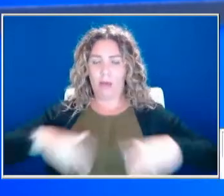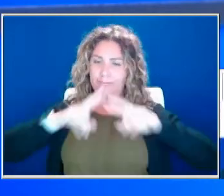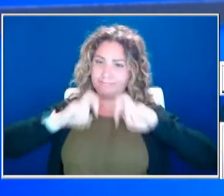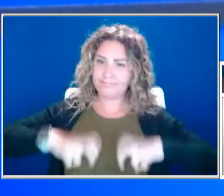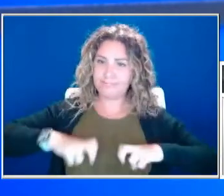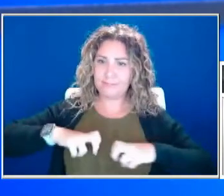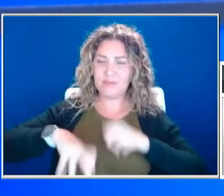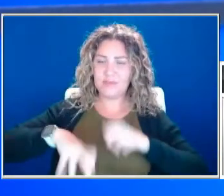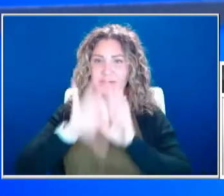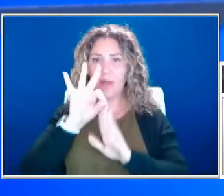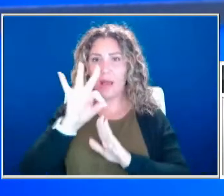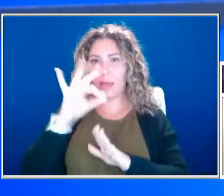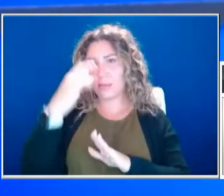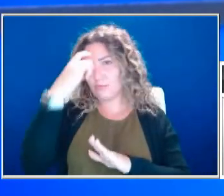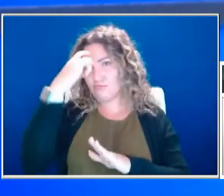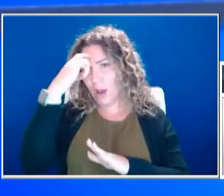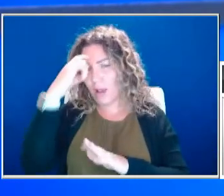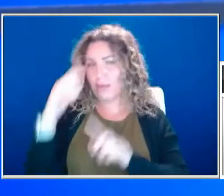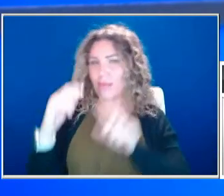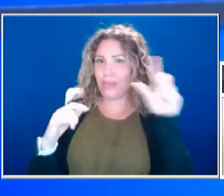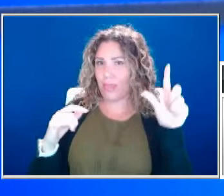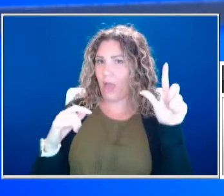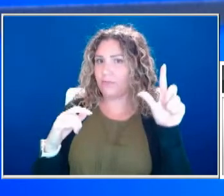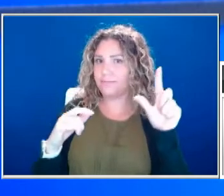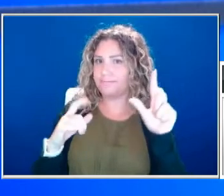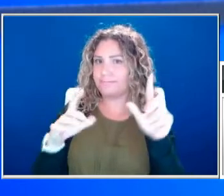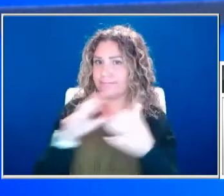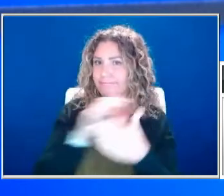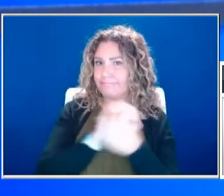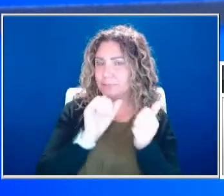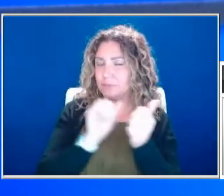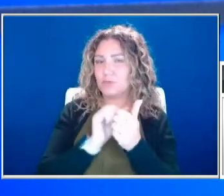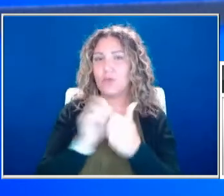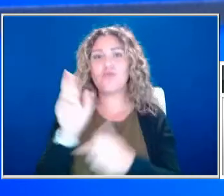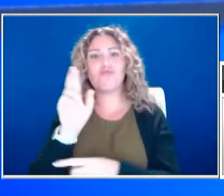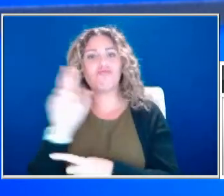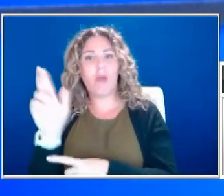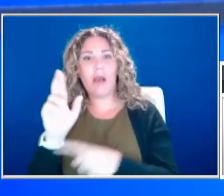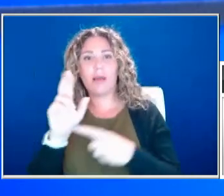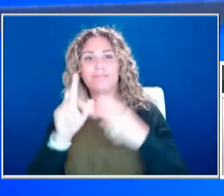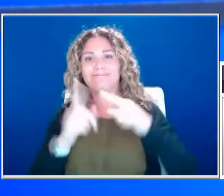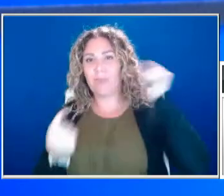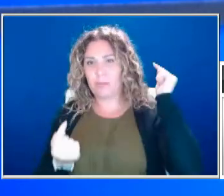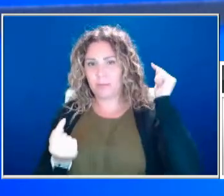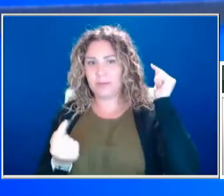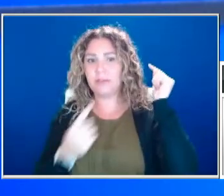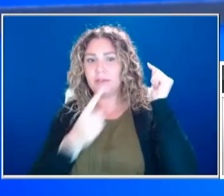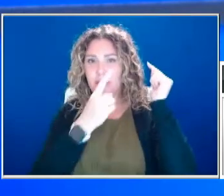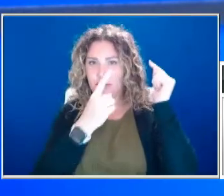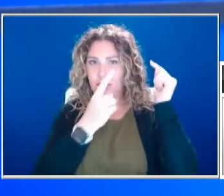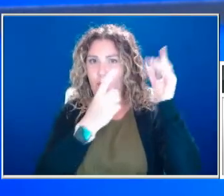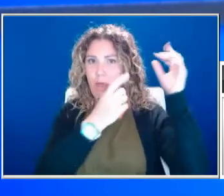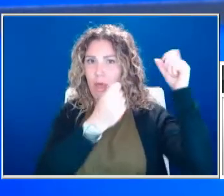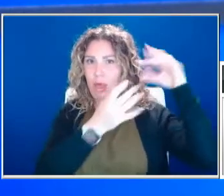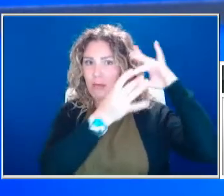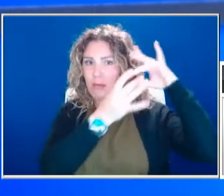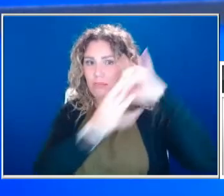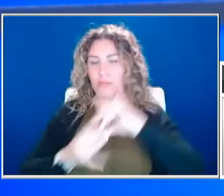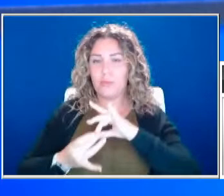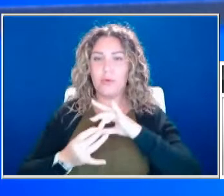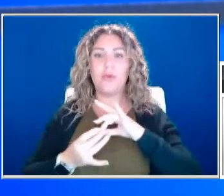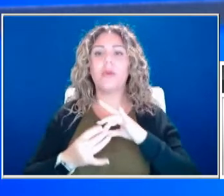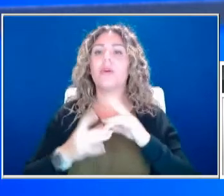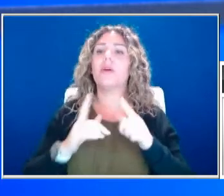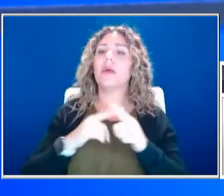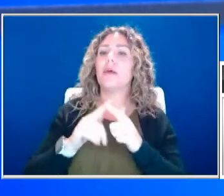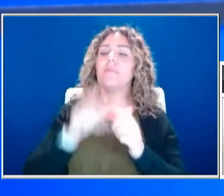would be usually the left side that we're dealing with, because right-sided weakness and speech problems. And so at that point, you move on to imaging, and